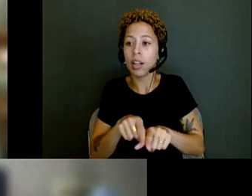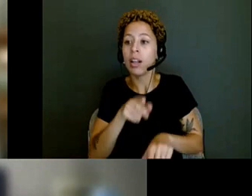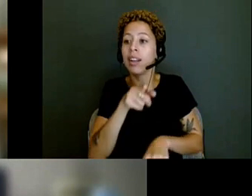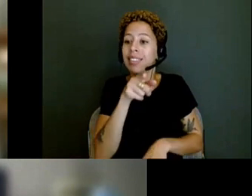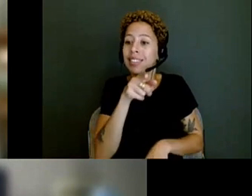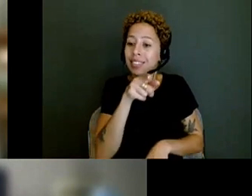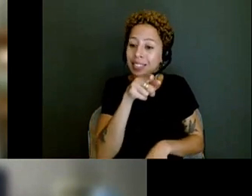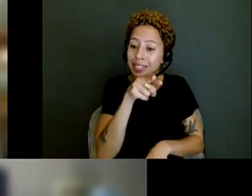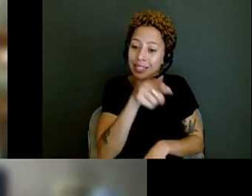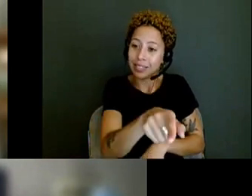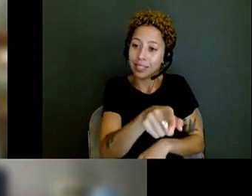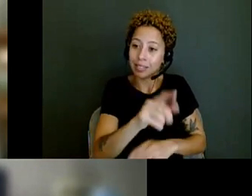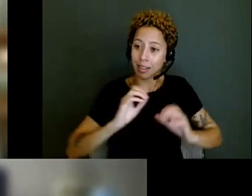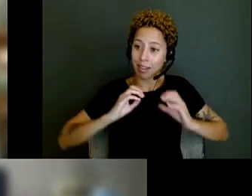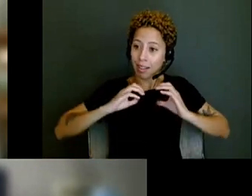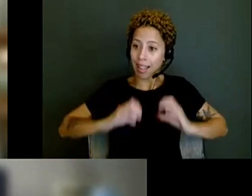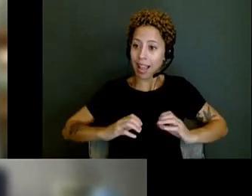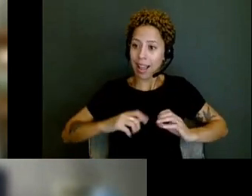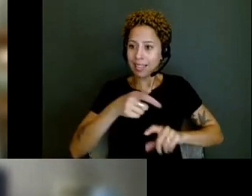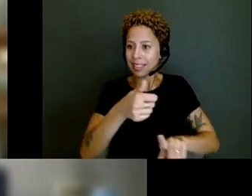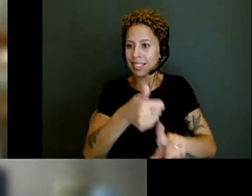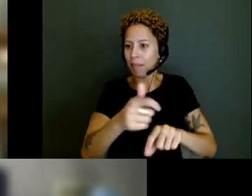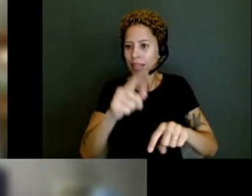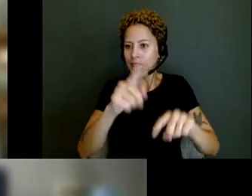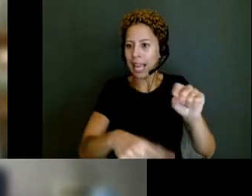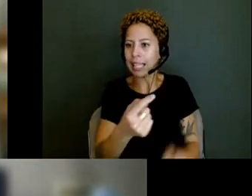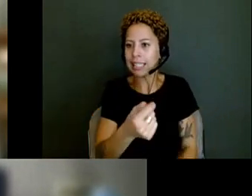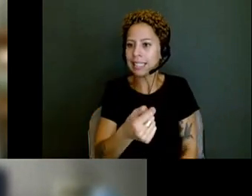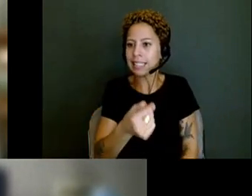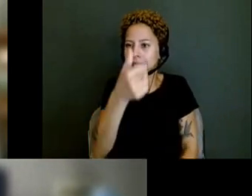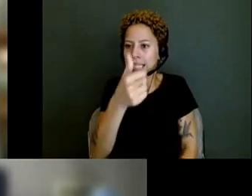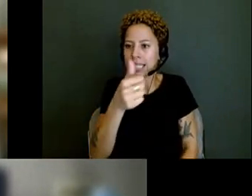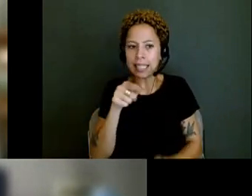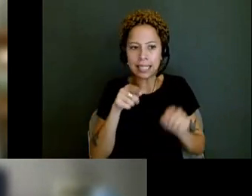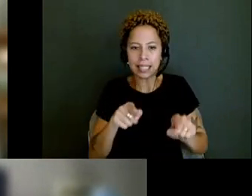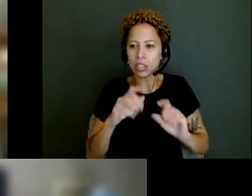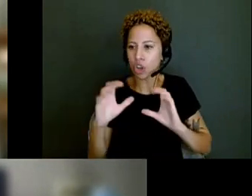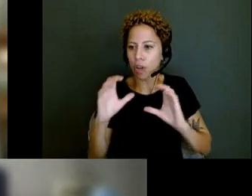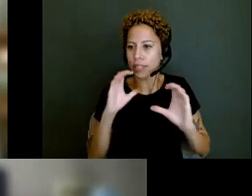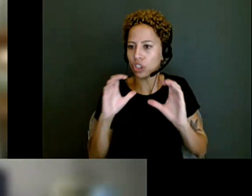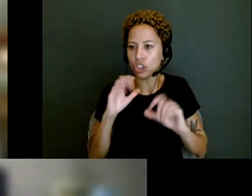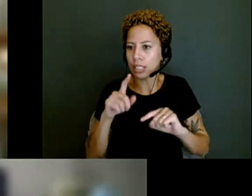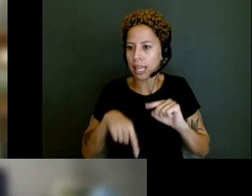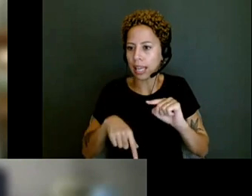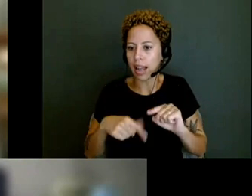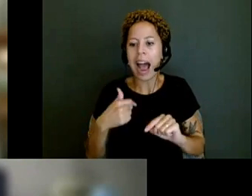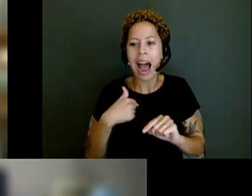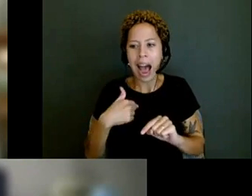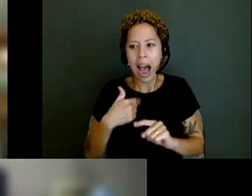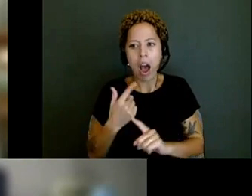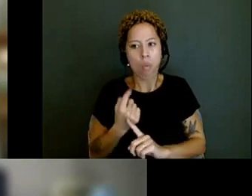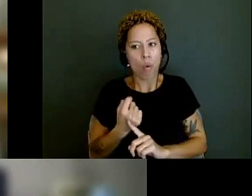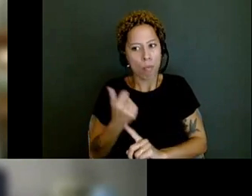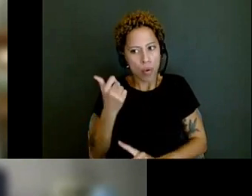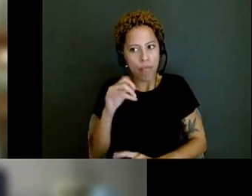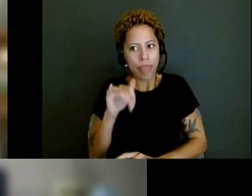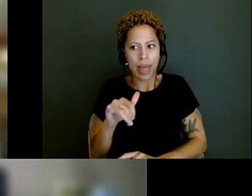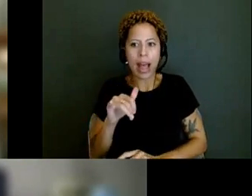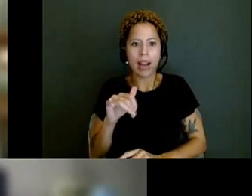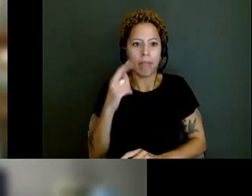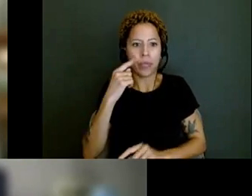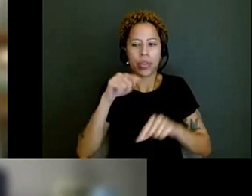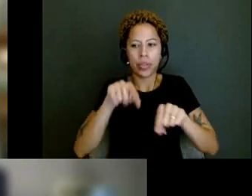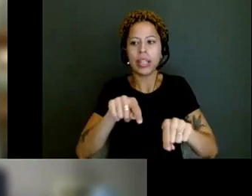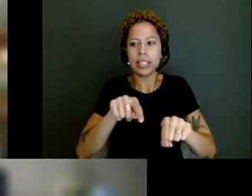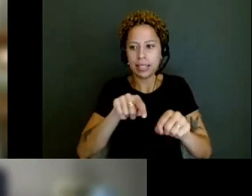the conversation, because I have actually disabled that ability for this account. And if that was